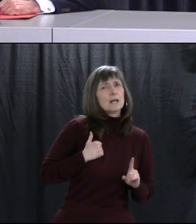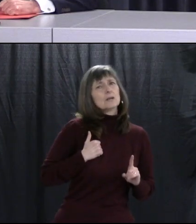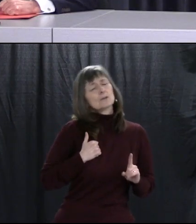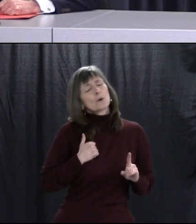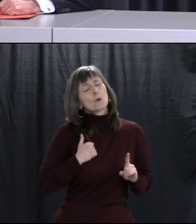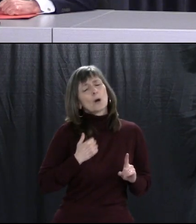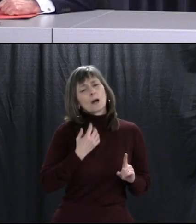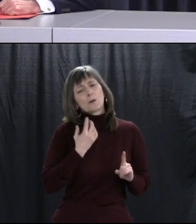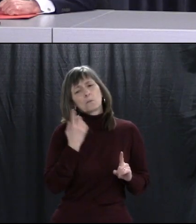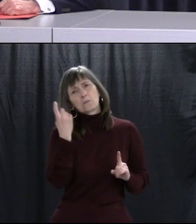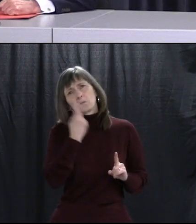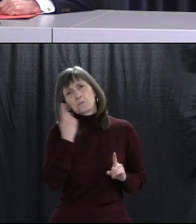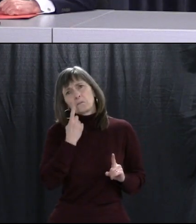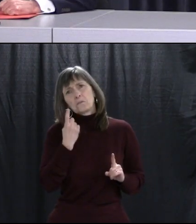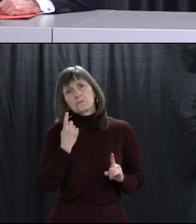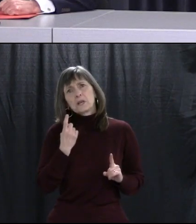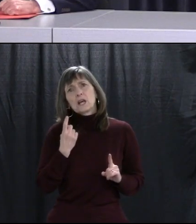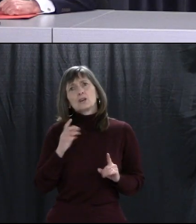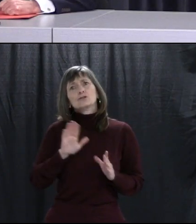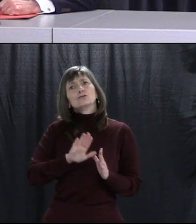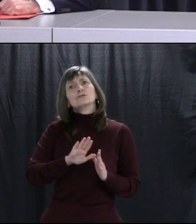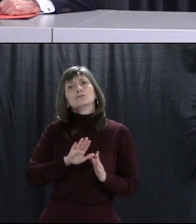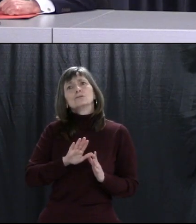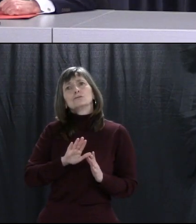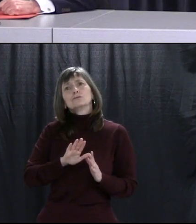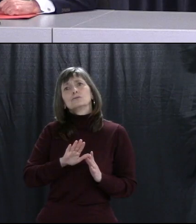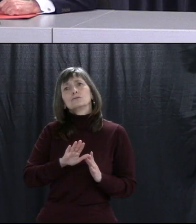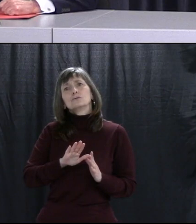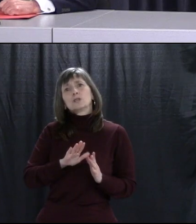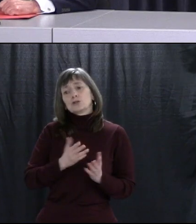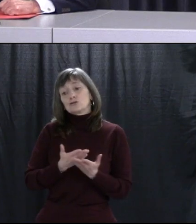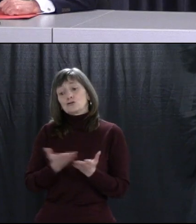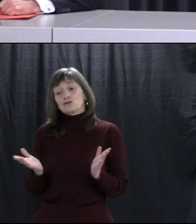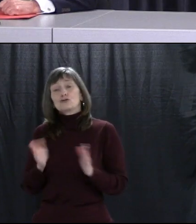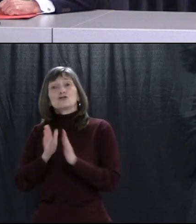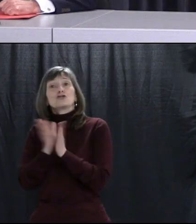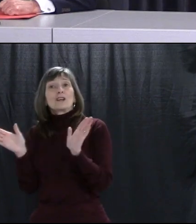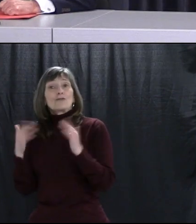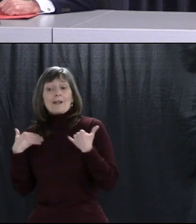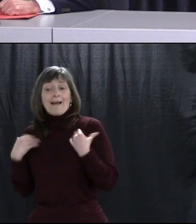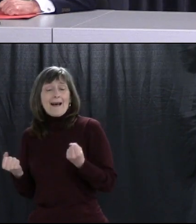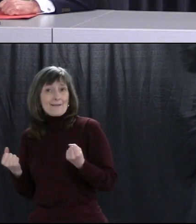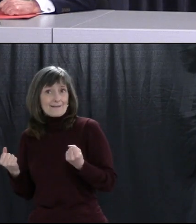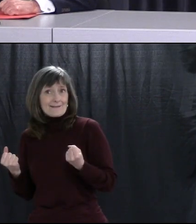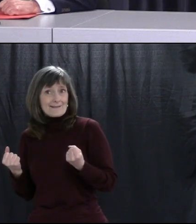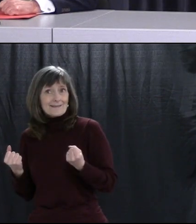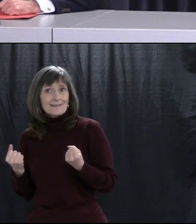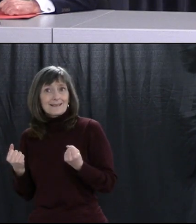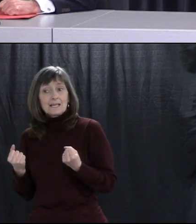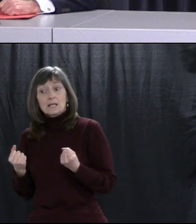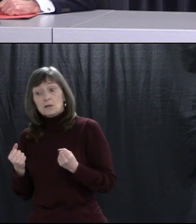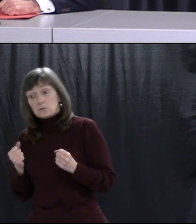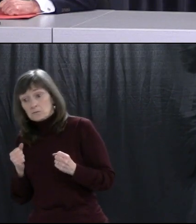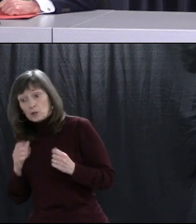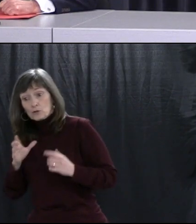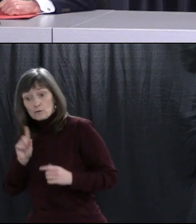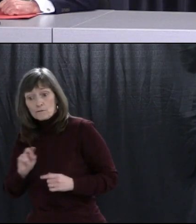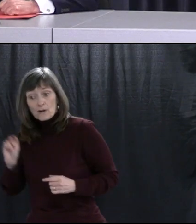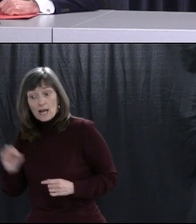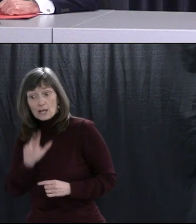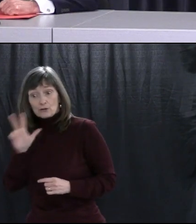province is being taken into consideration with preparation and measures being taken in the health system right